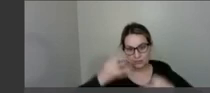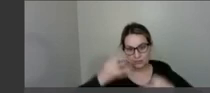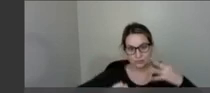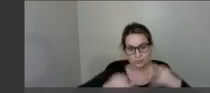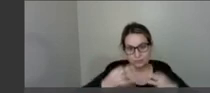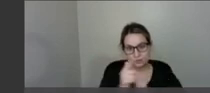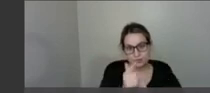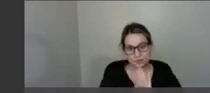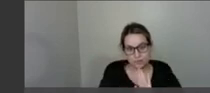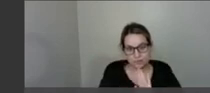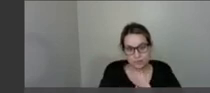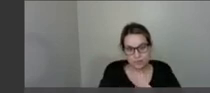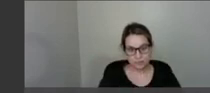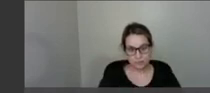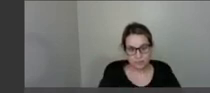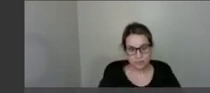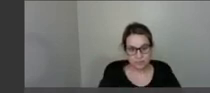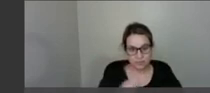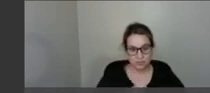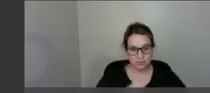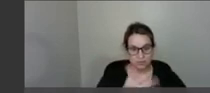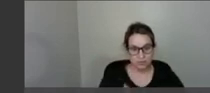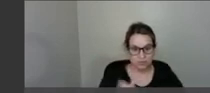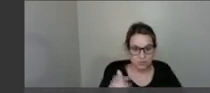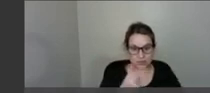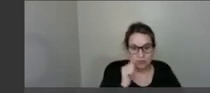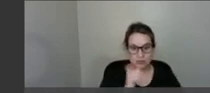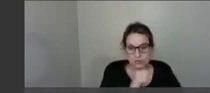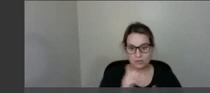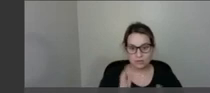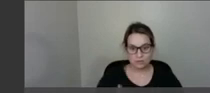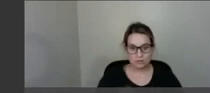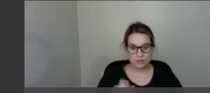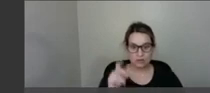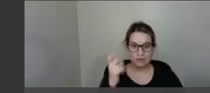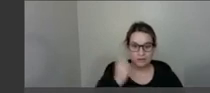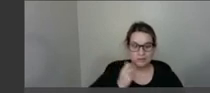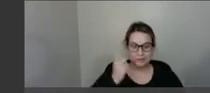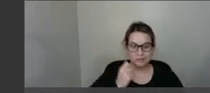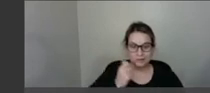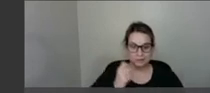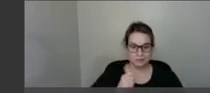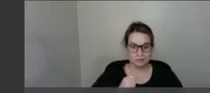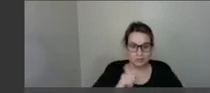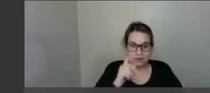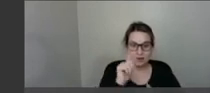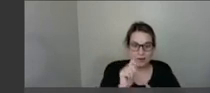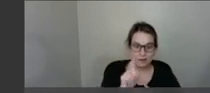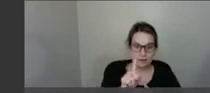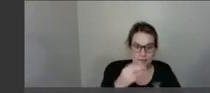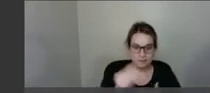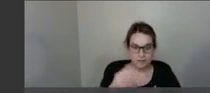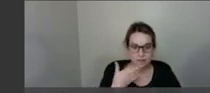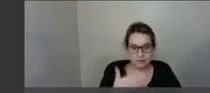the court of law, therefore costing all Arizonans taxpayers' money. Thank you for your time.